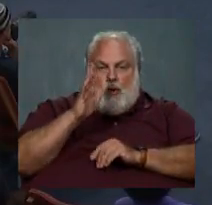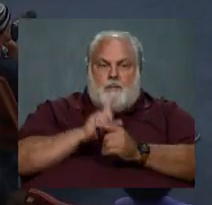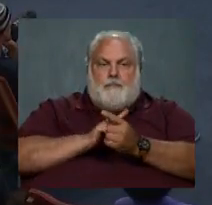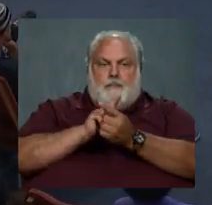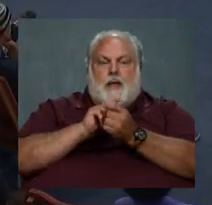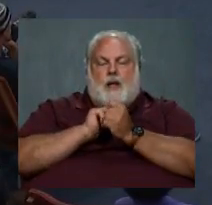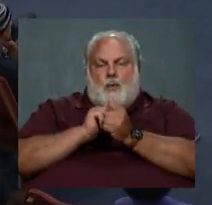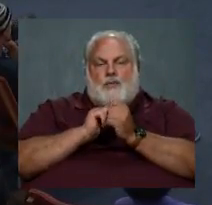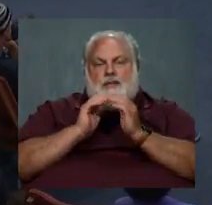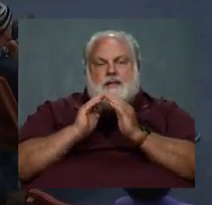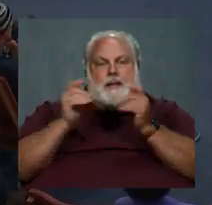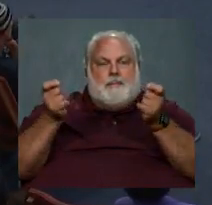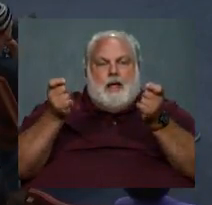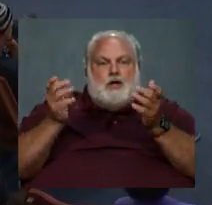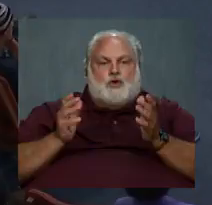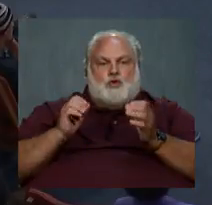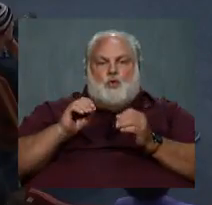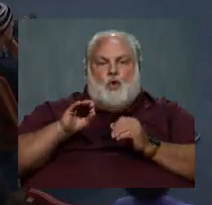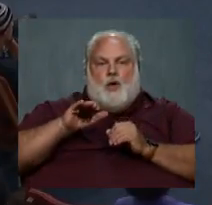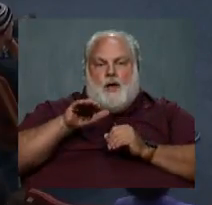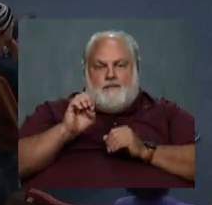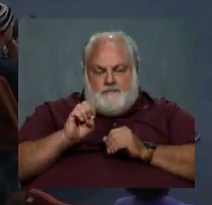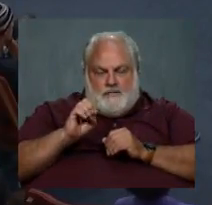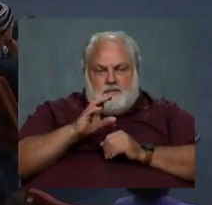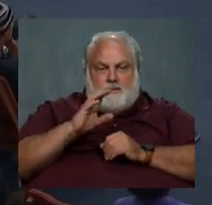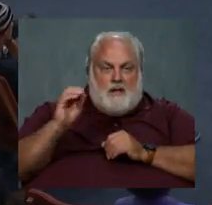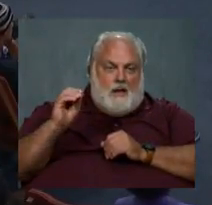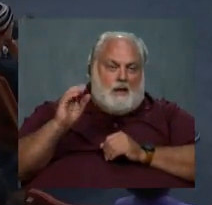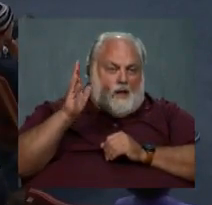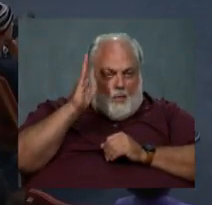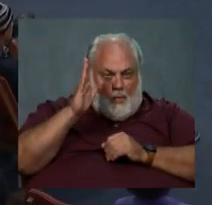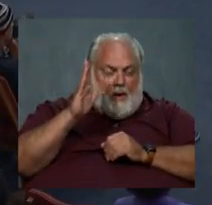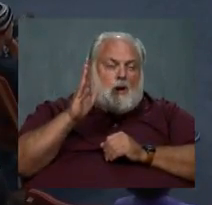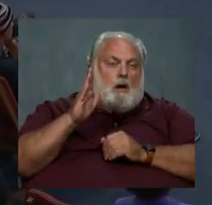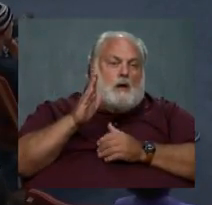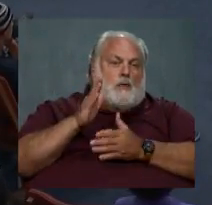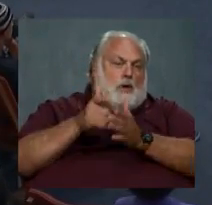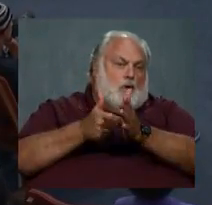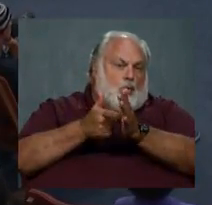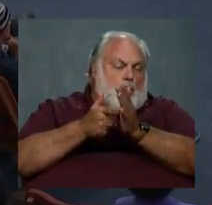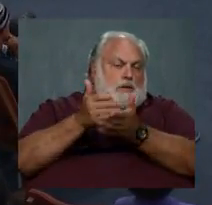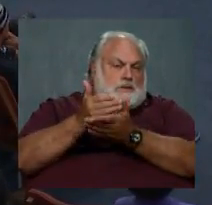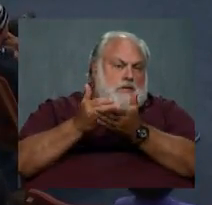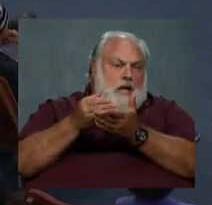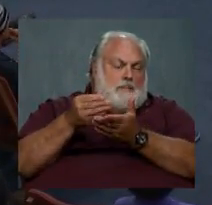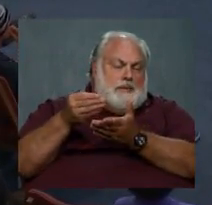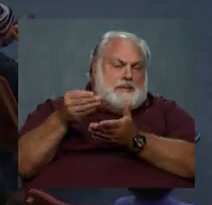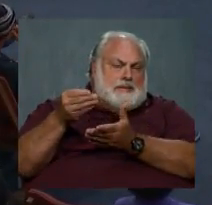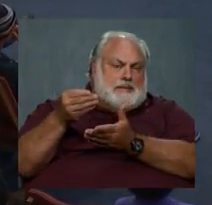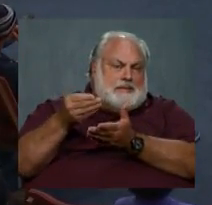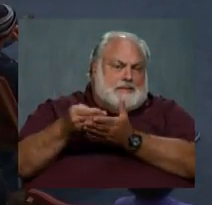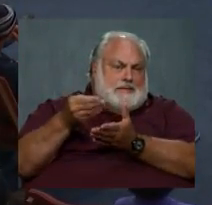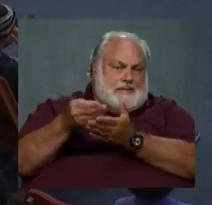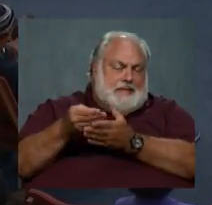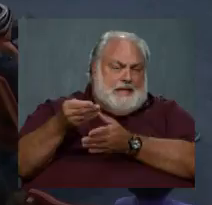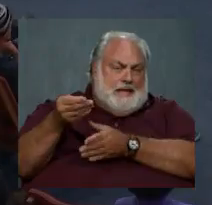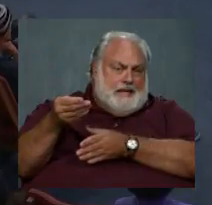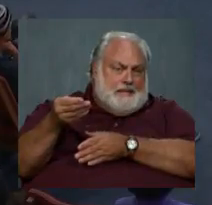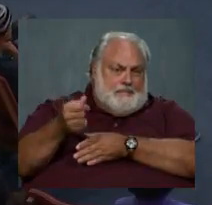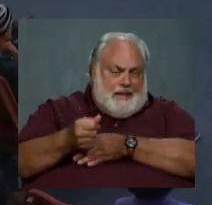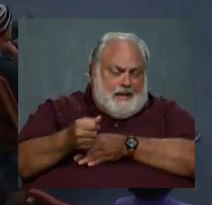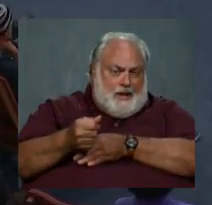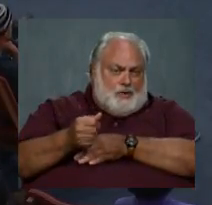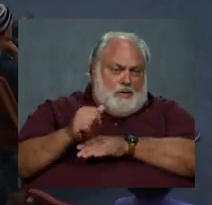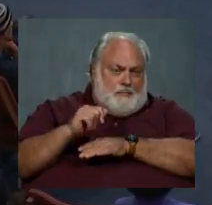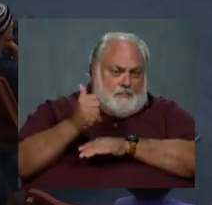and obviously there's going to be some expense to the tent that will be placed and